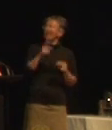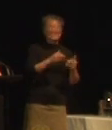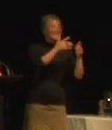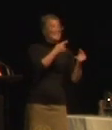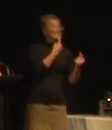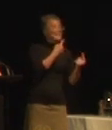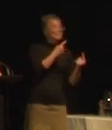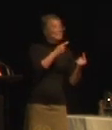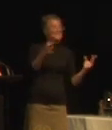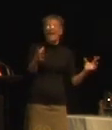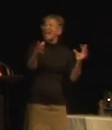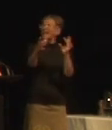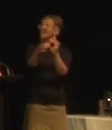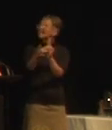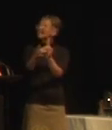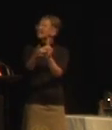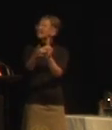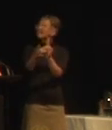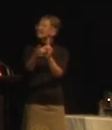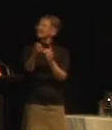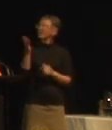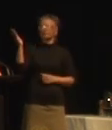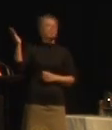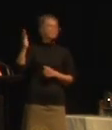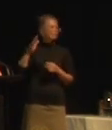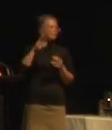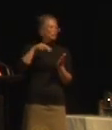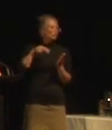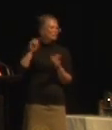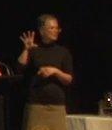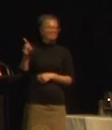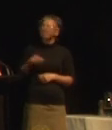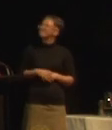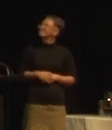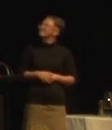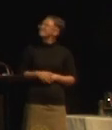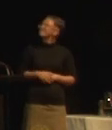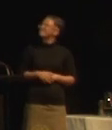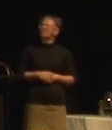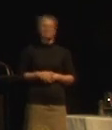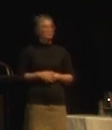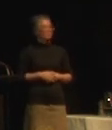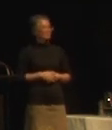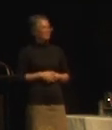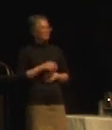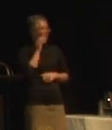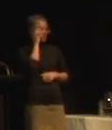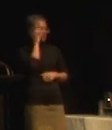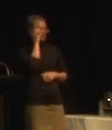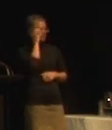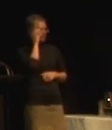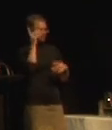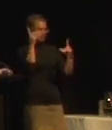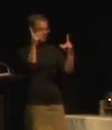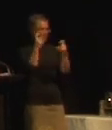reusability, reasoning about the data, and interoperating data. Sounds complicated. It's not